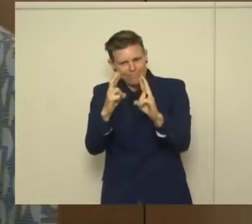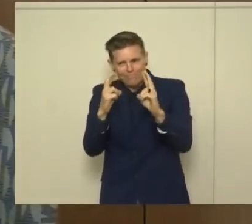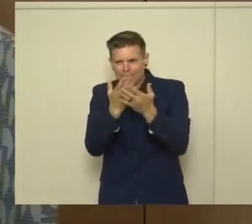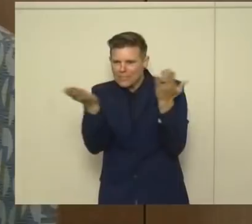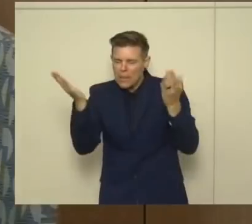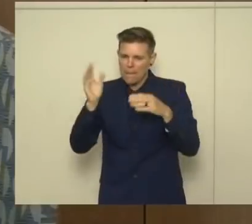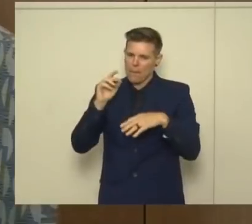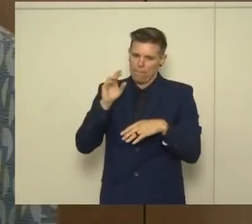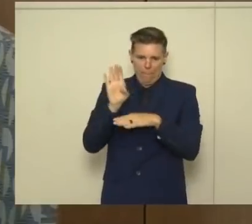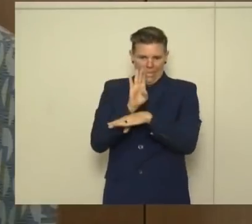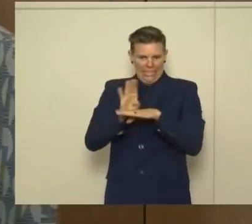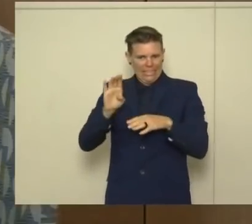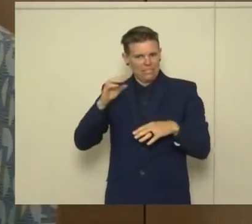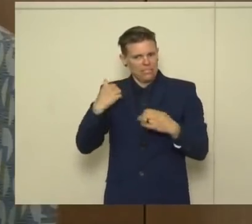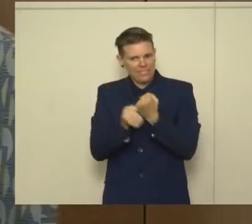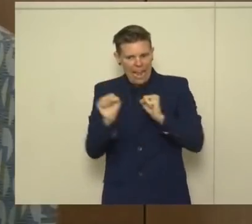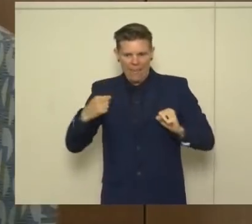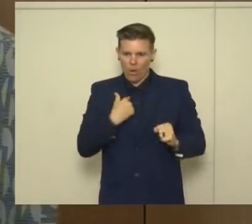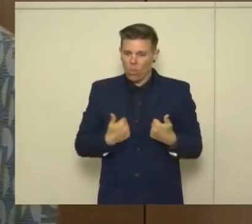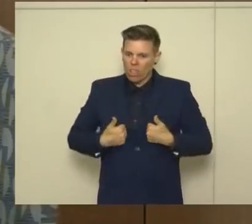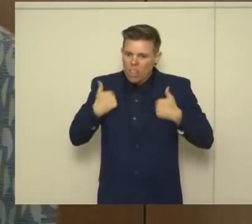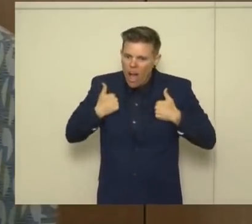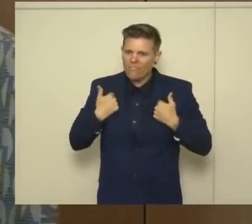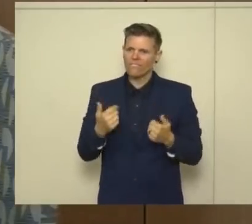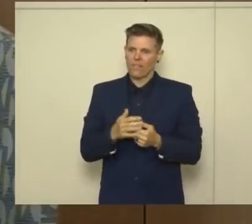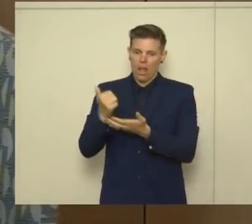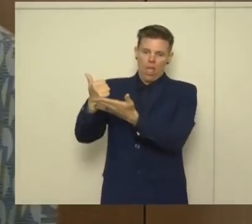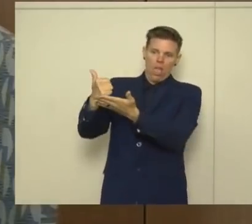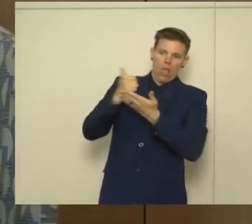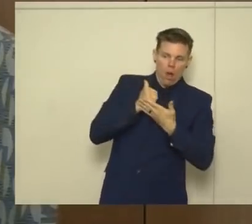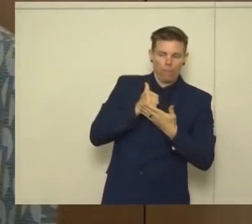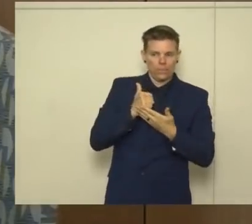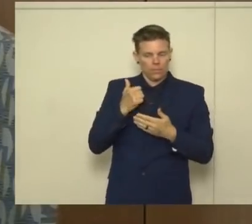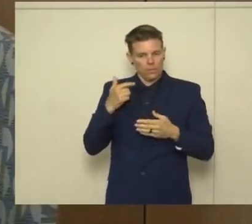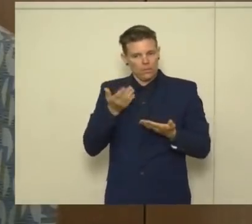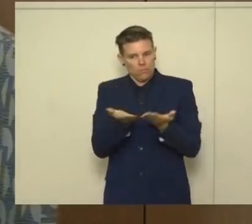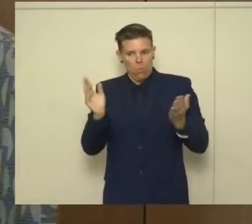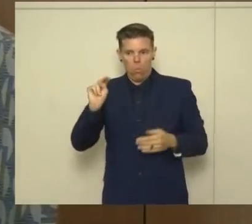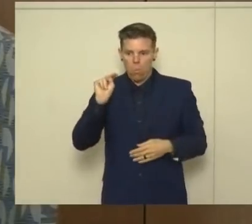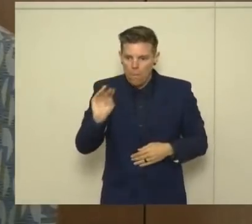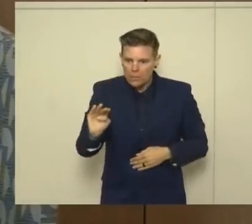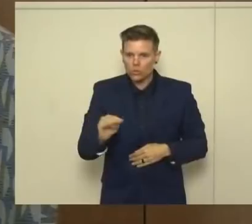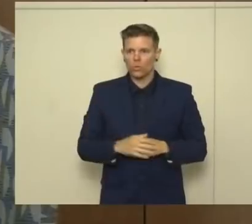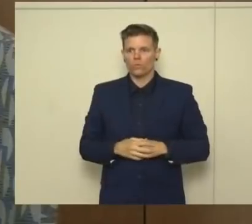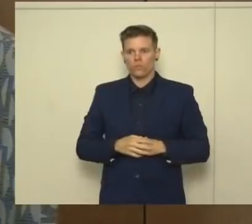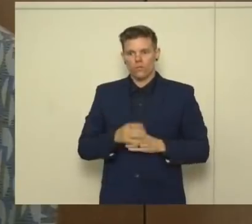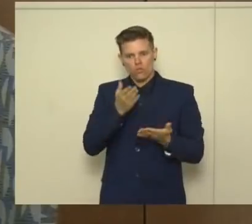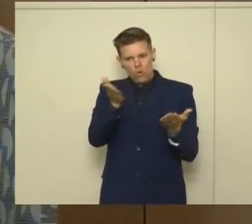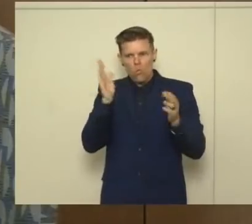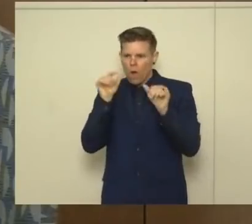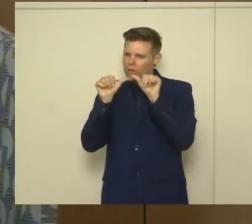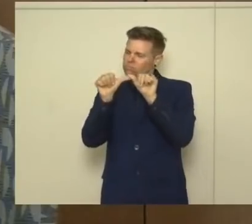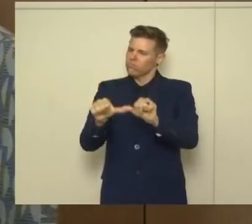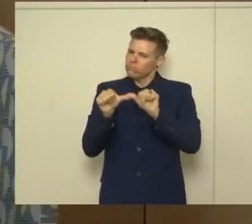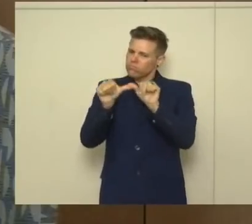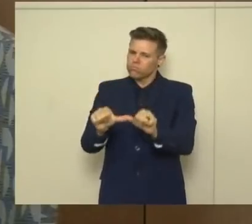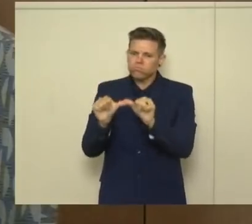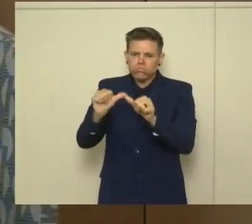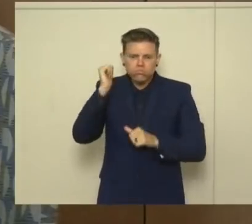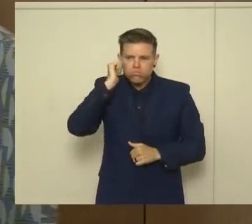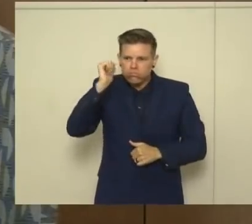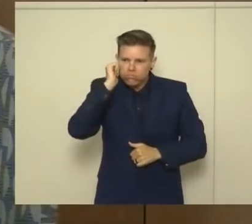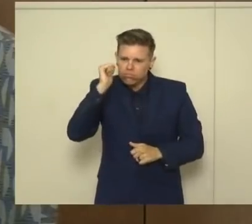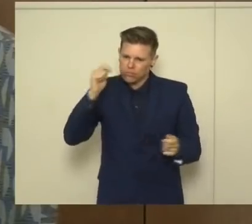making an incredible difference. And I have no doubt that all of you are going to help New Mexico transform its